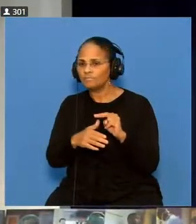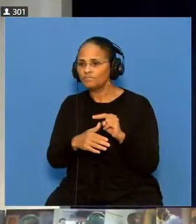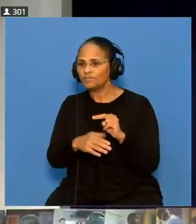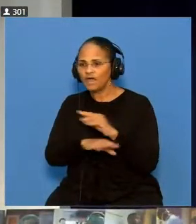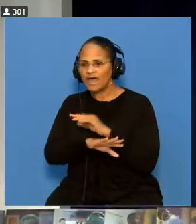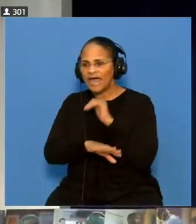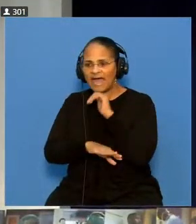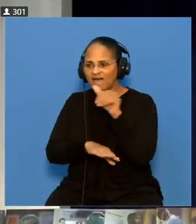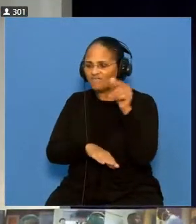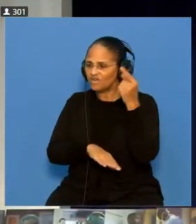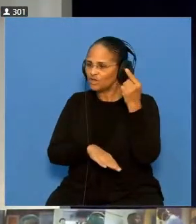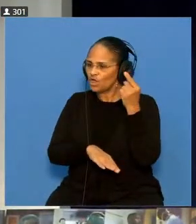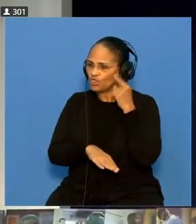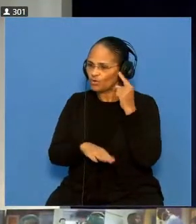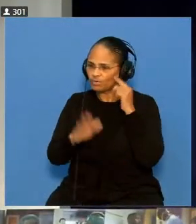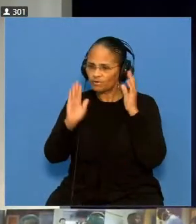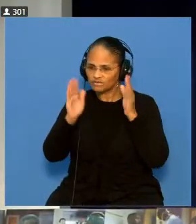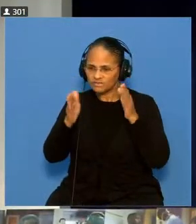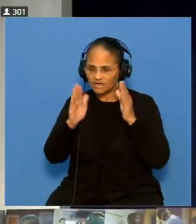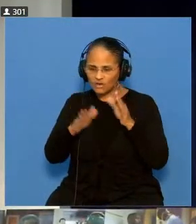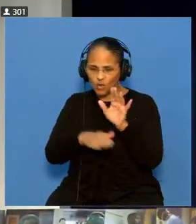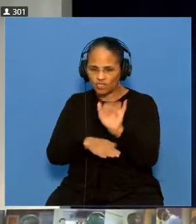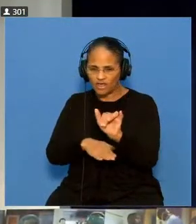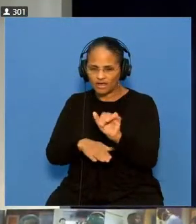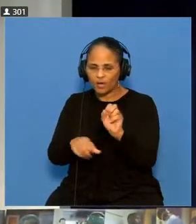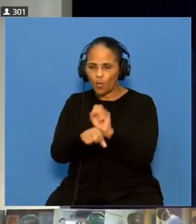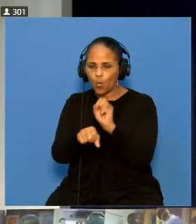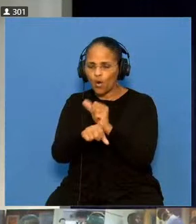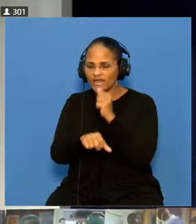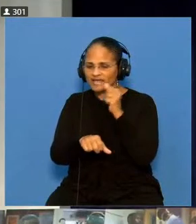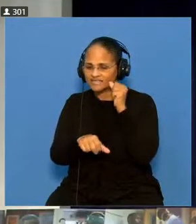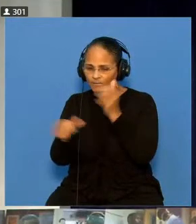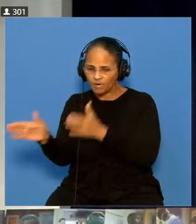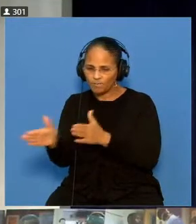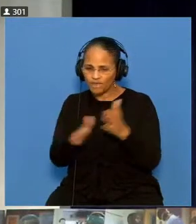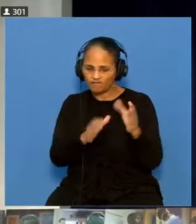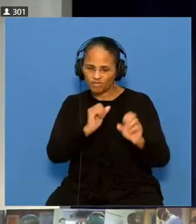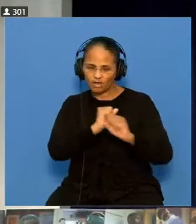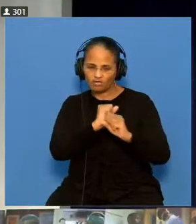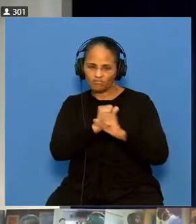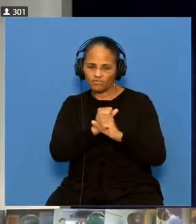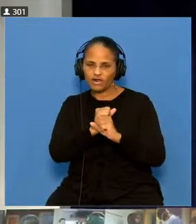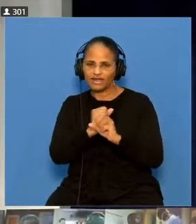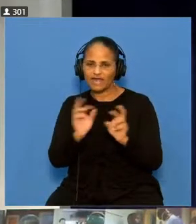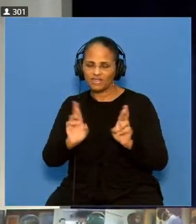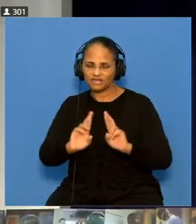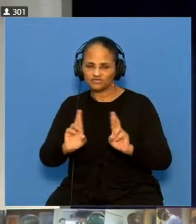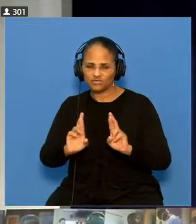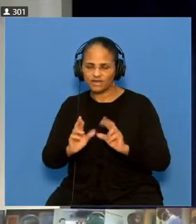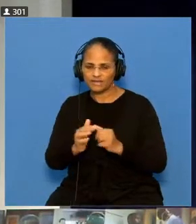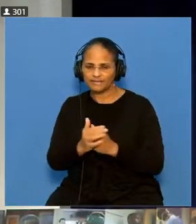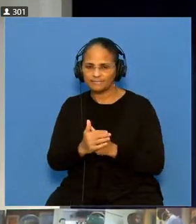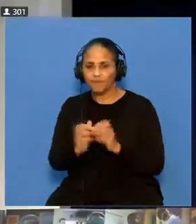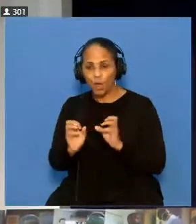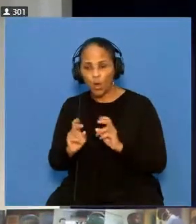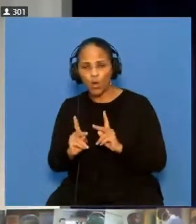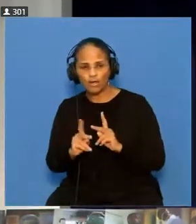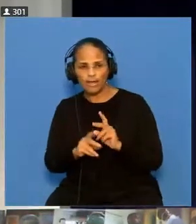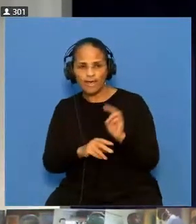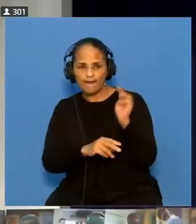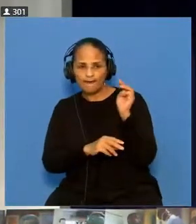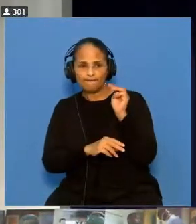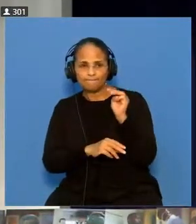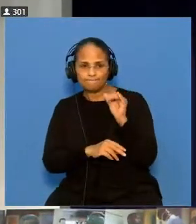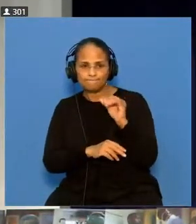Haven't thought about Savvy in the new year yet. Just got back to work yesterday. So just trying to prepare for the press conference, get things ready. Okay. Minister of